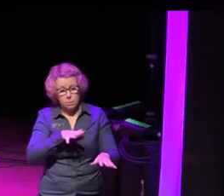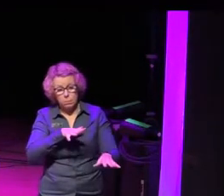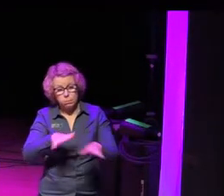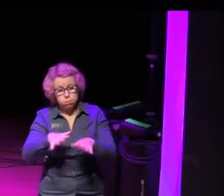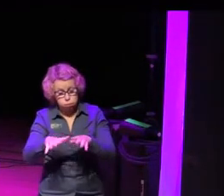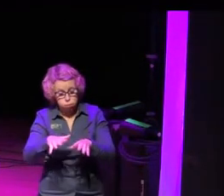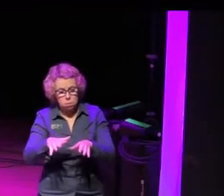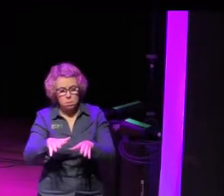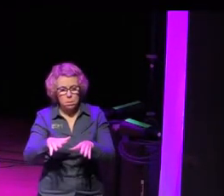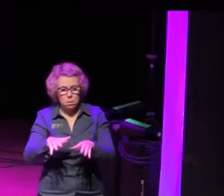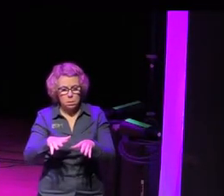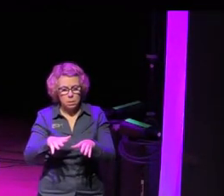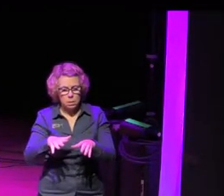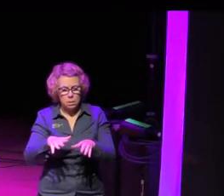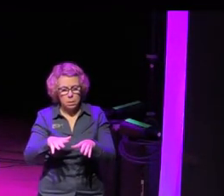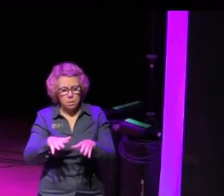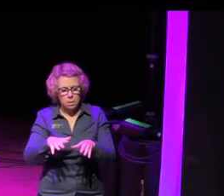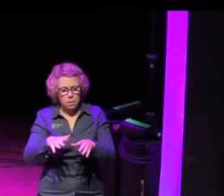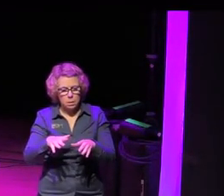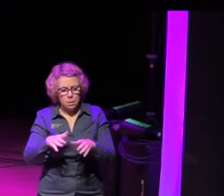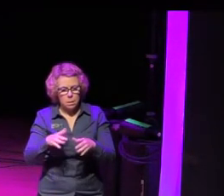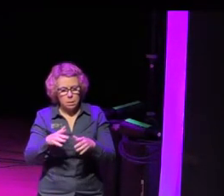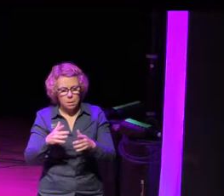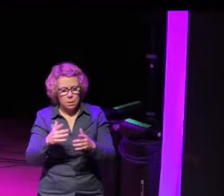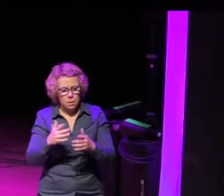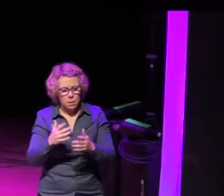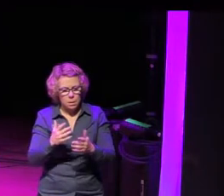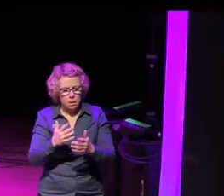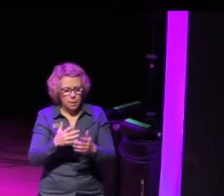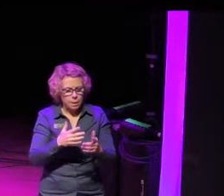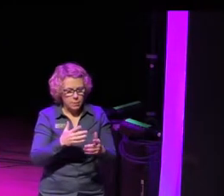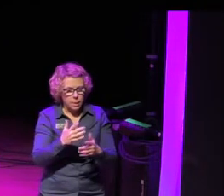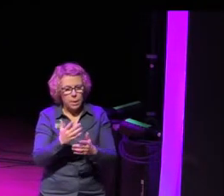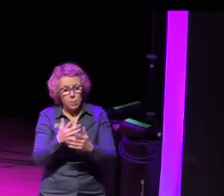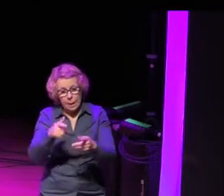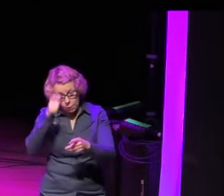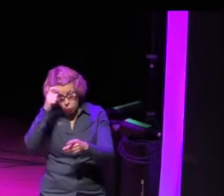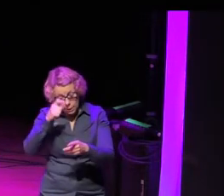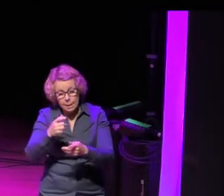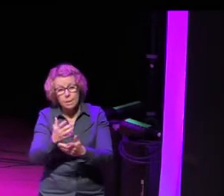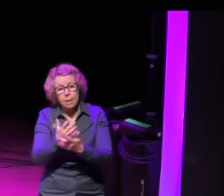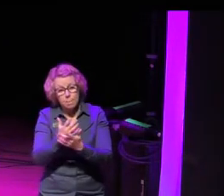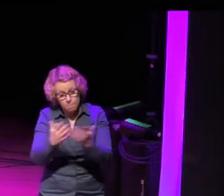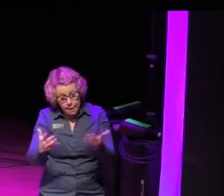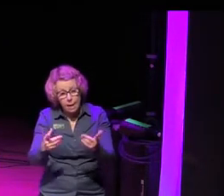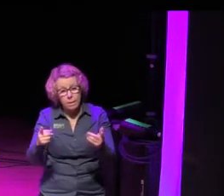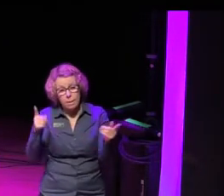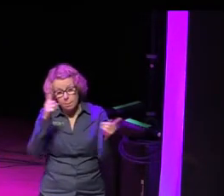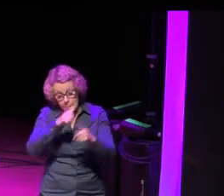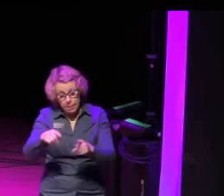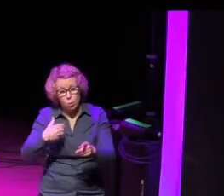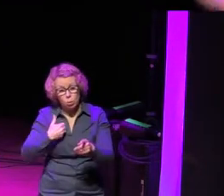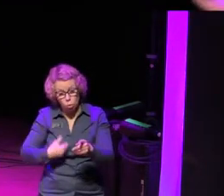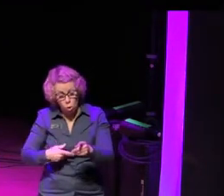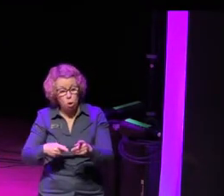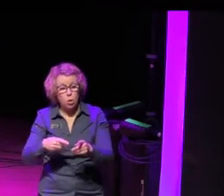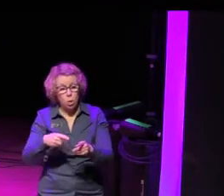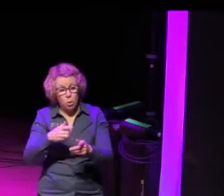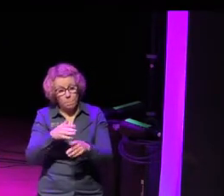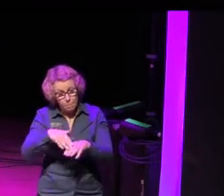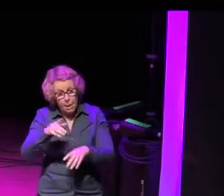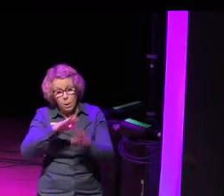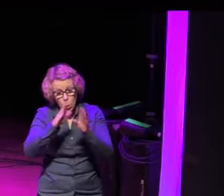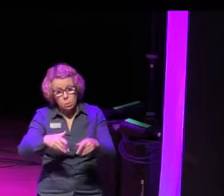are many more deaths than that you have in California, where you have tighter or less corruption than you